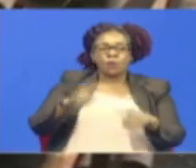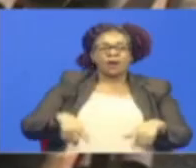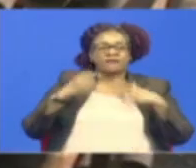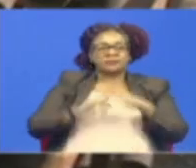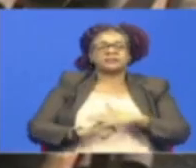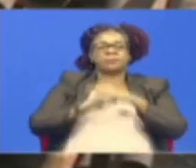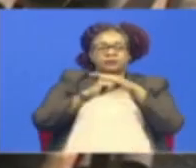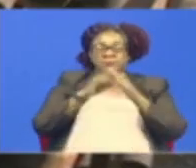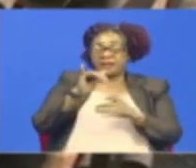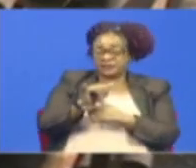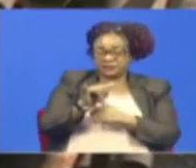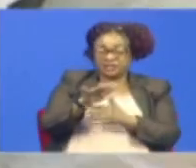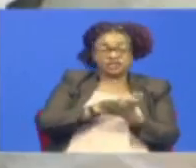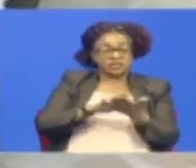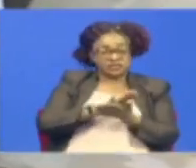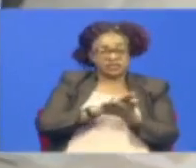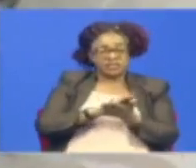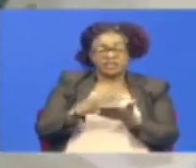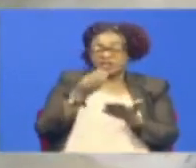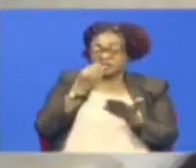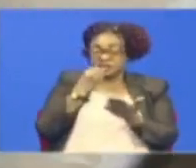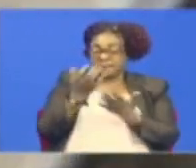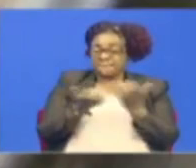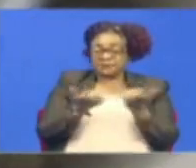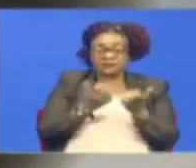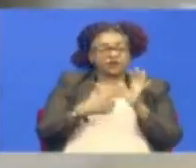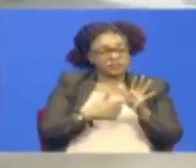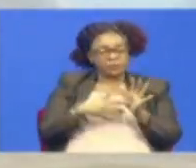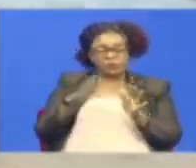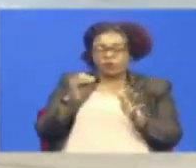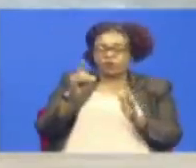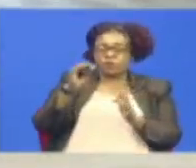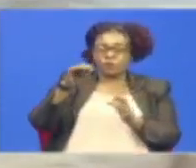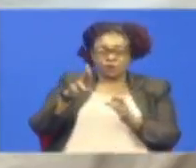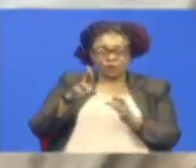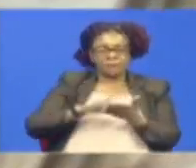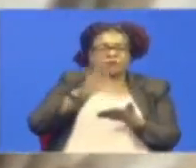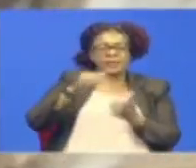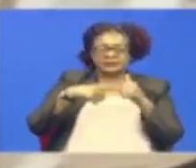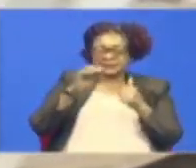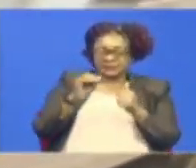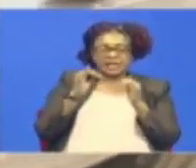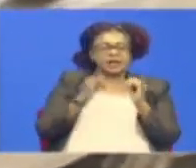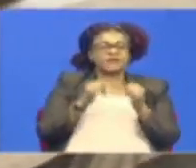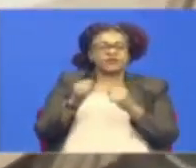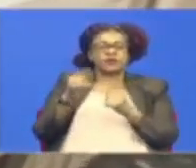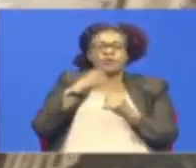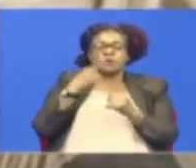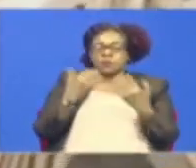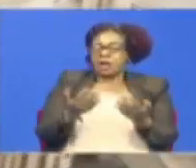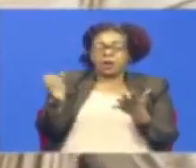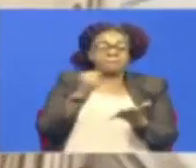industry. In this catering business, for instance, Odwor is among more than 60 individuals who were put out of